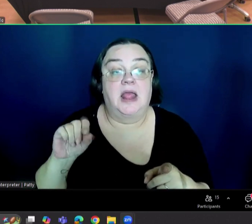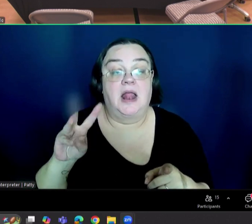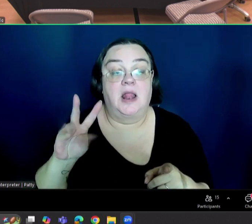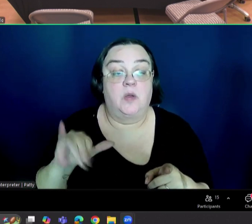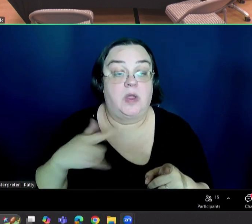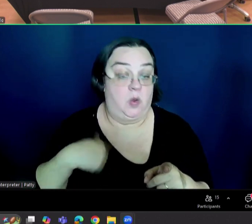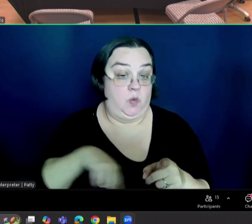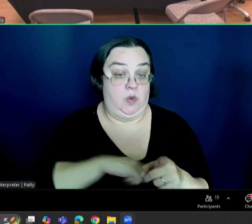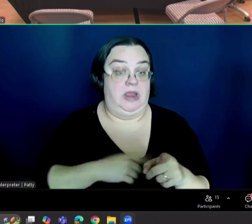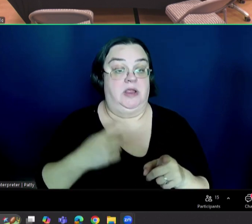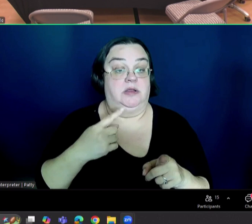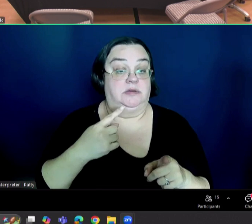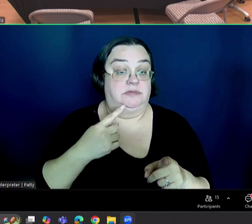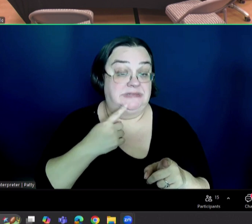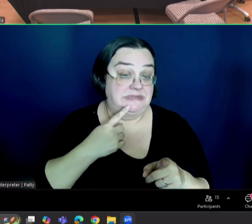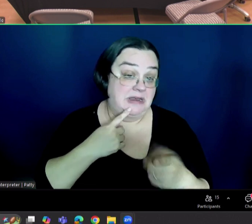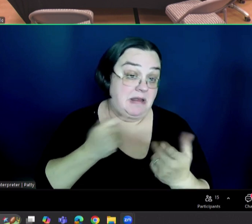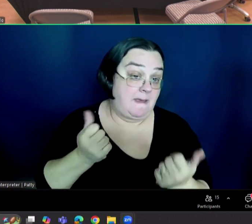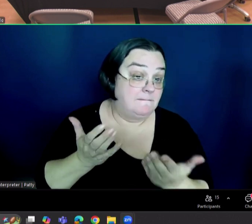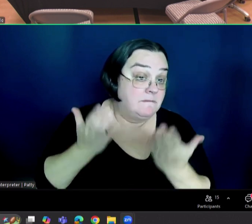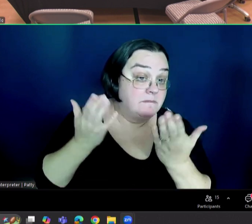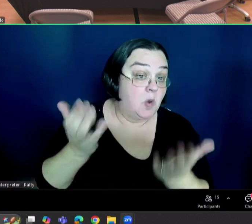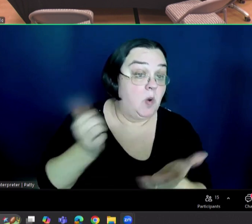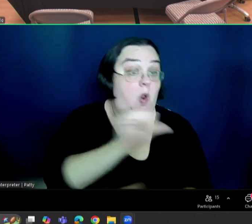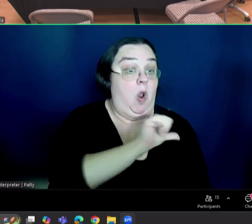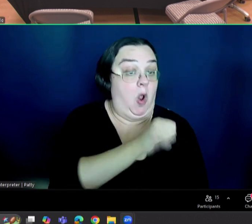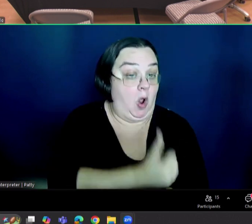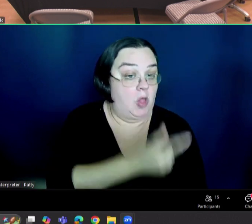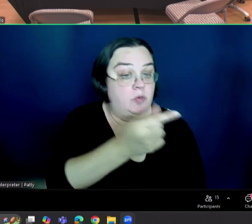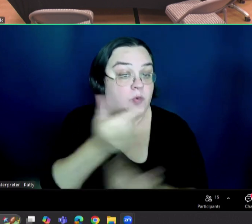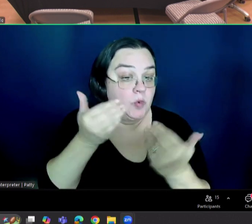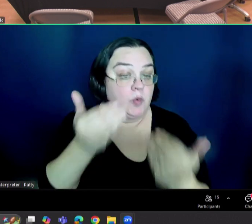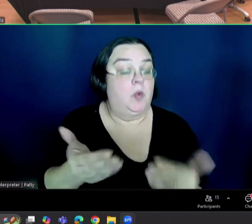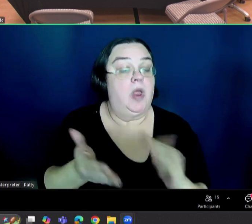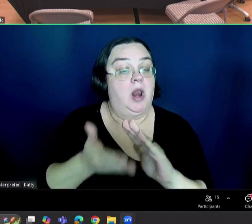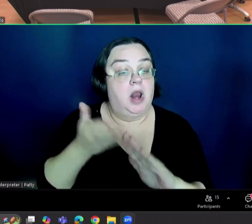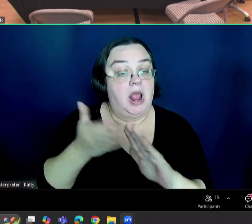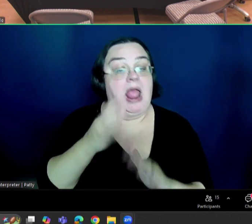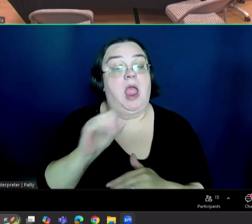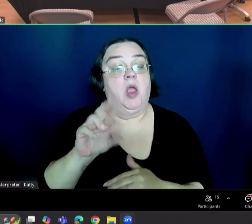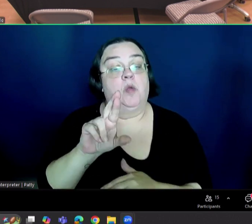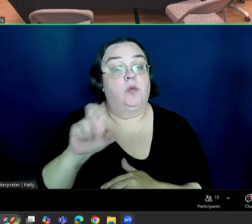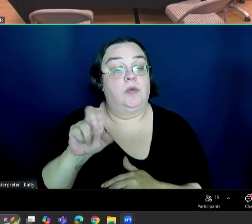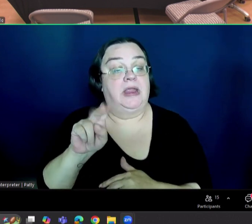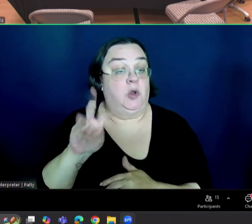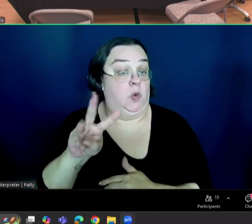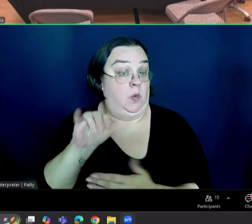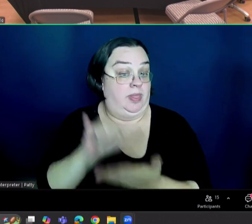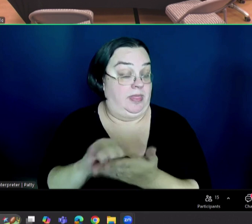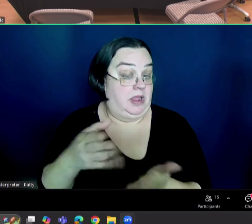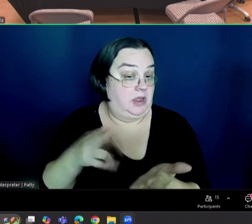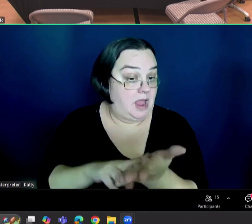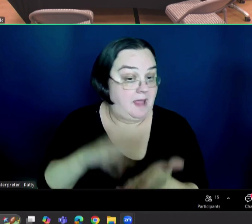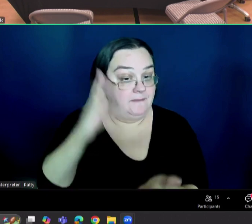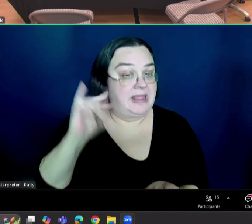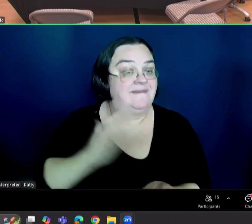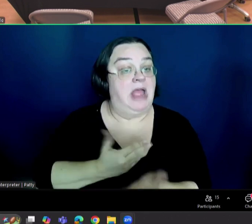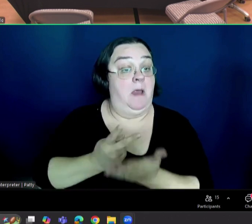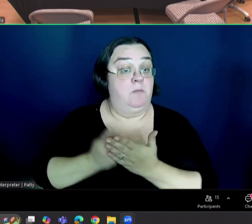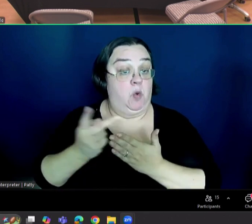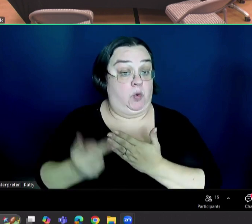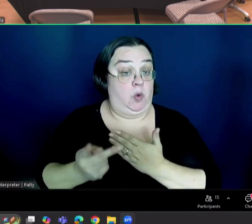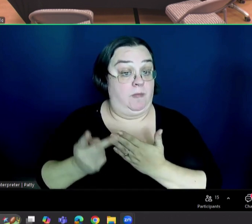stating a motion to authorize you to execute and renew these contracts because of our procurement policy, correct?